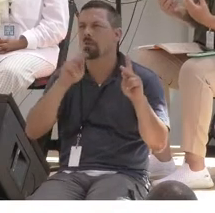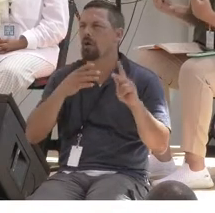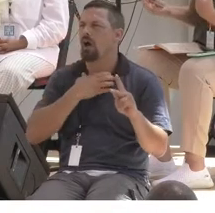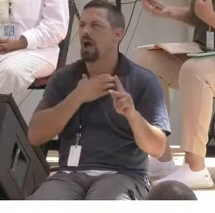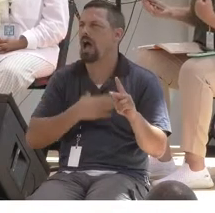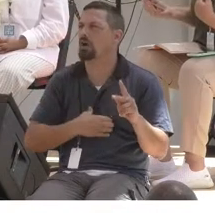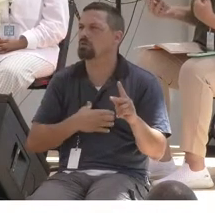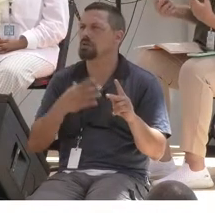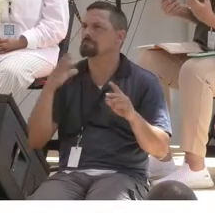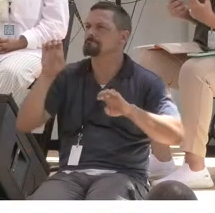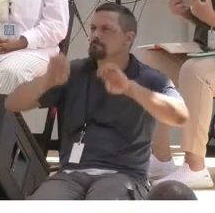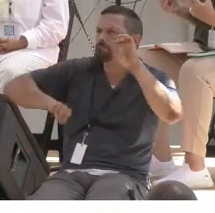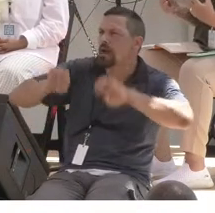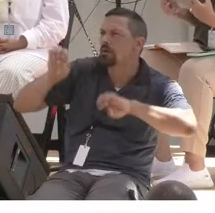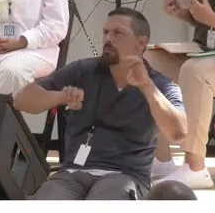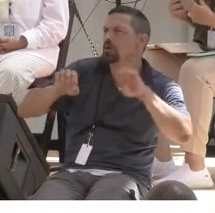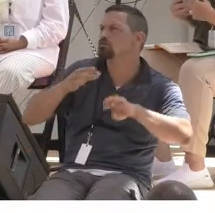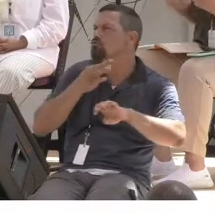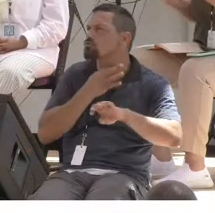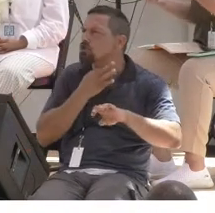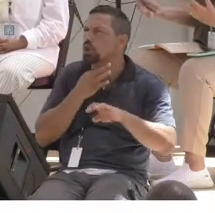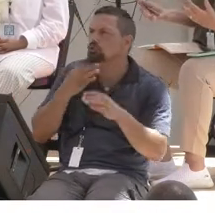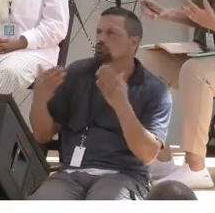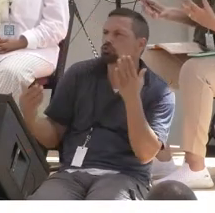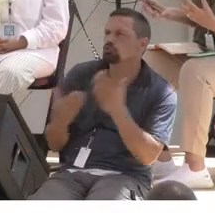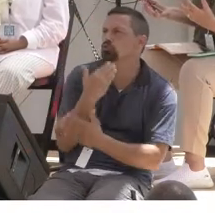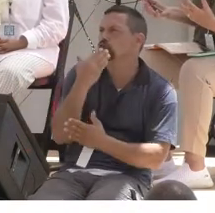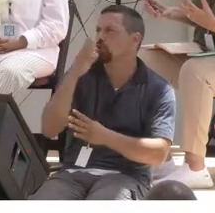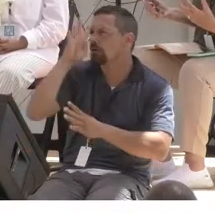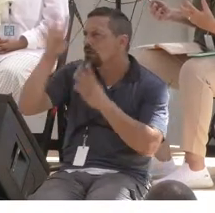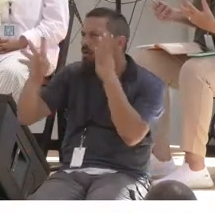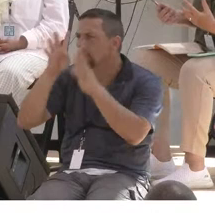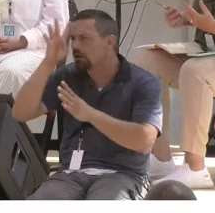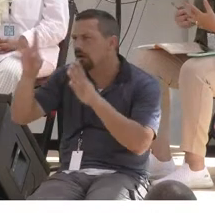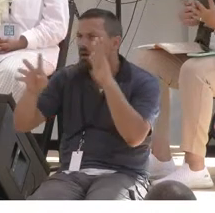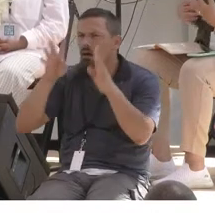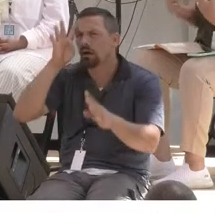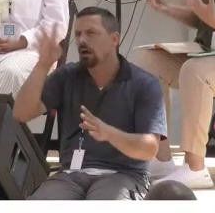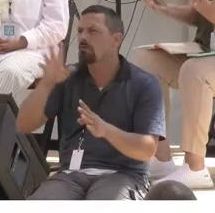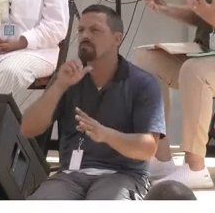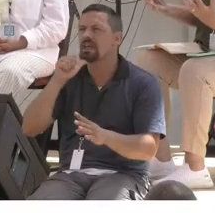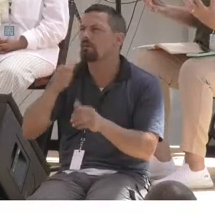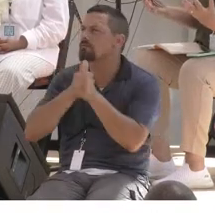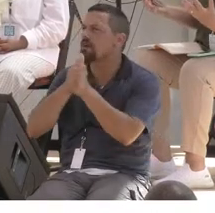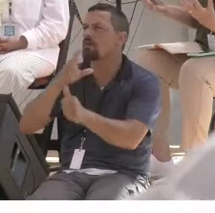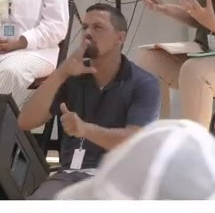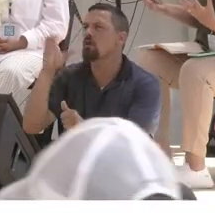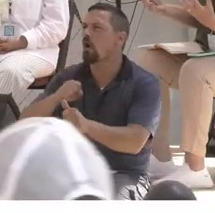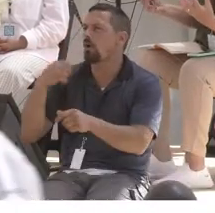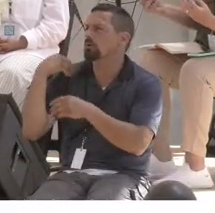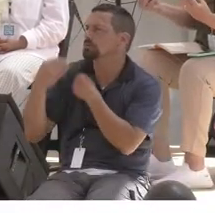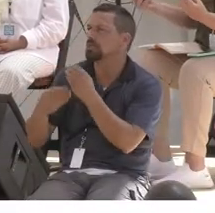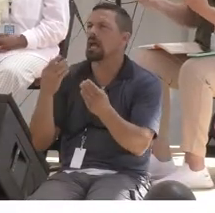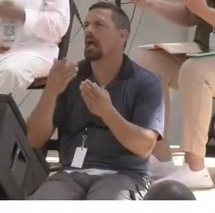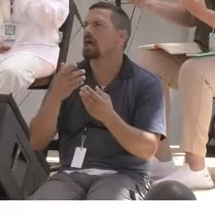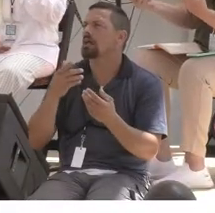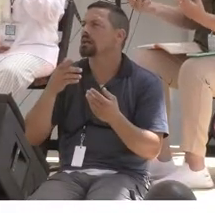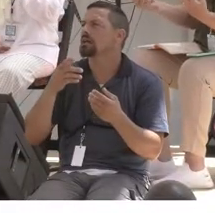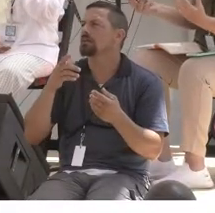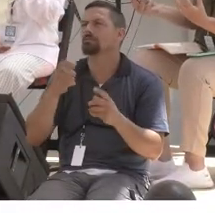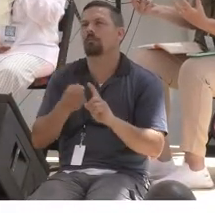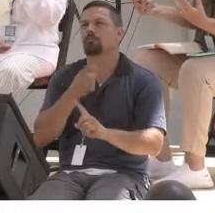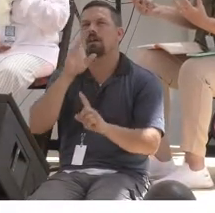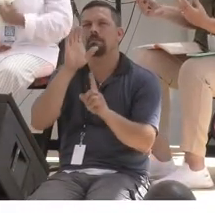to experiment. They're curious to break those boundaries of convention, liberate these crafts from their